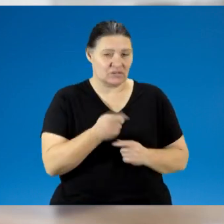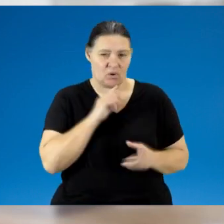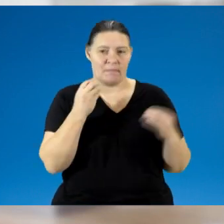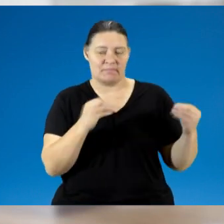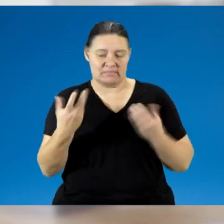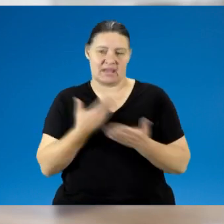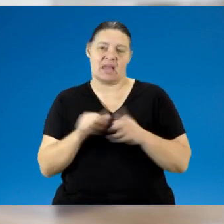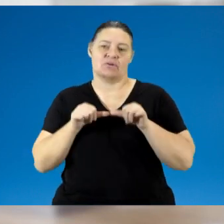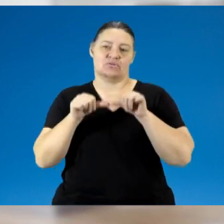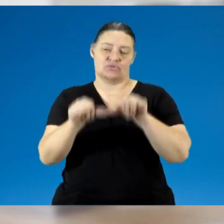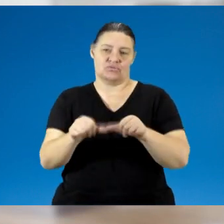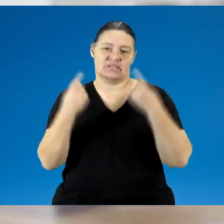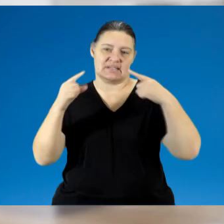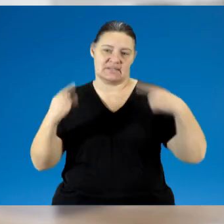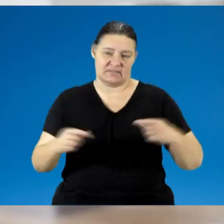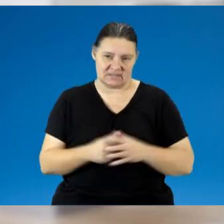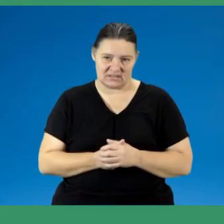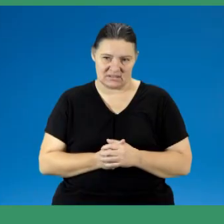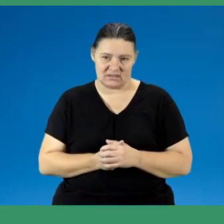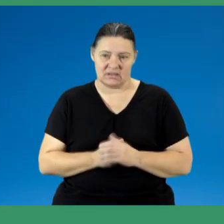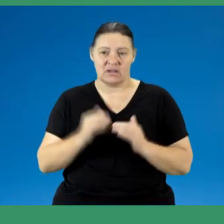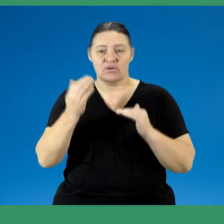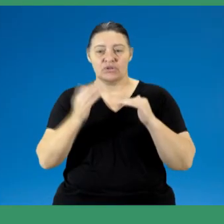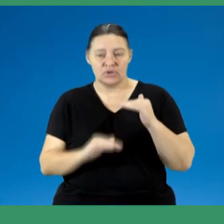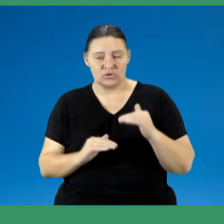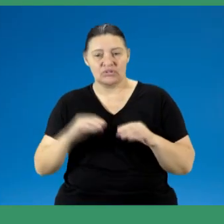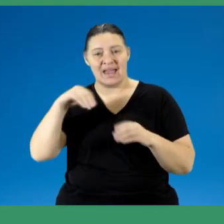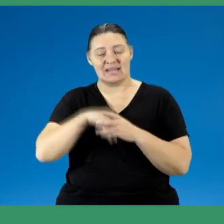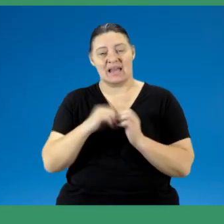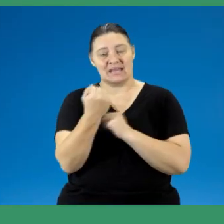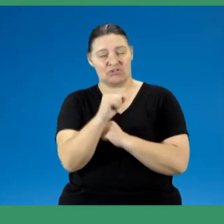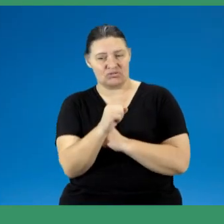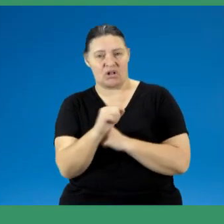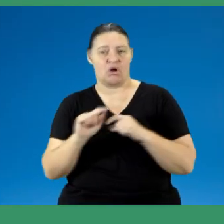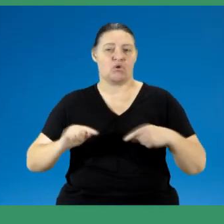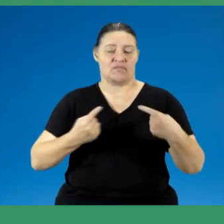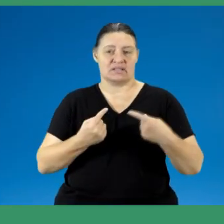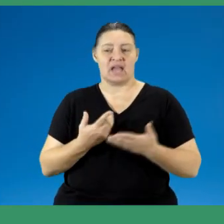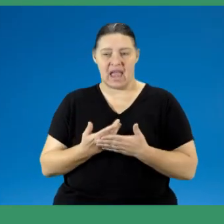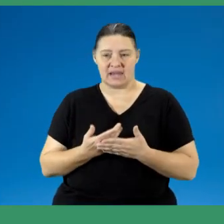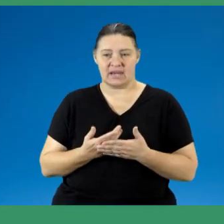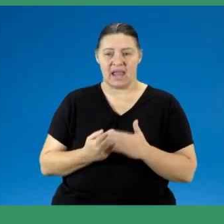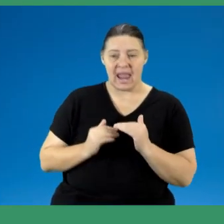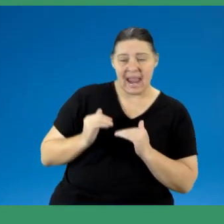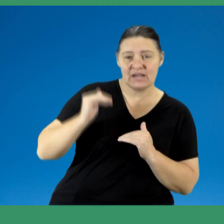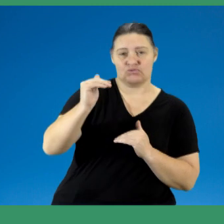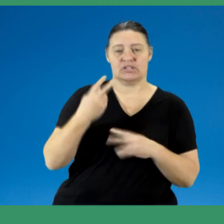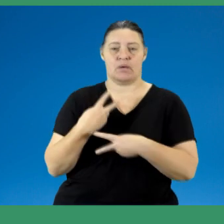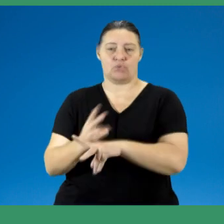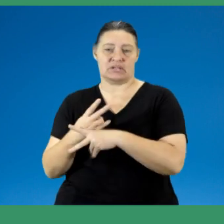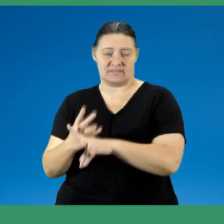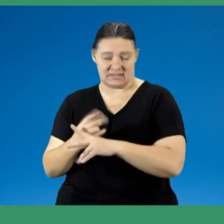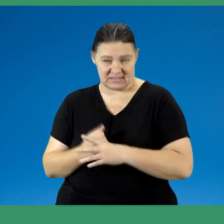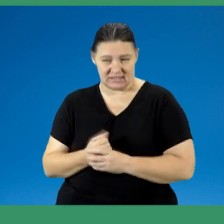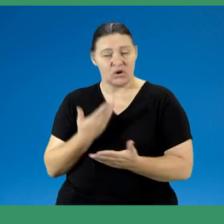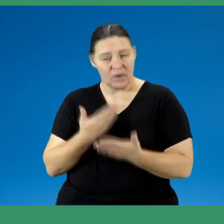so that our business can continue to be successful. Reduce industrial conflict and increase productivity. That's another benefit